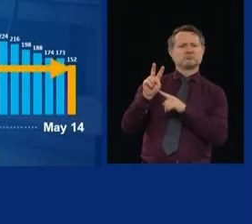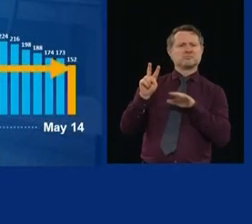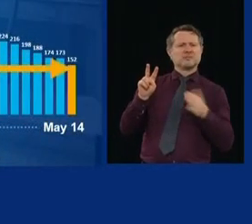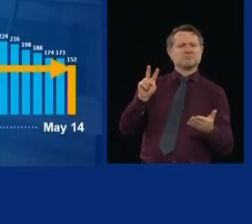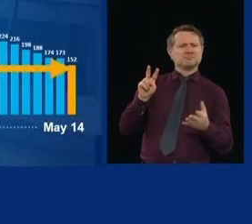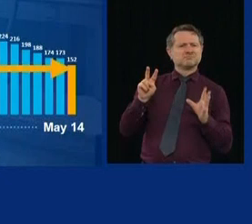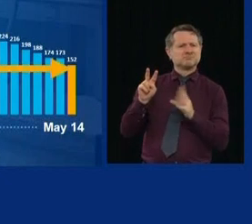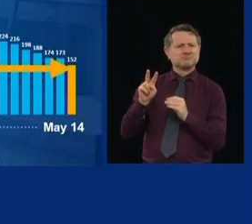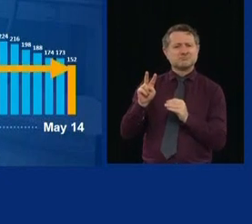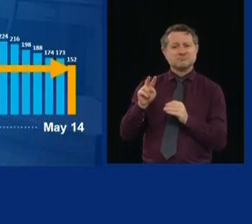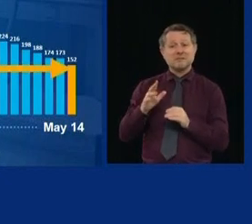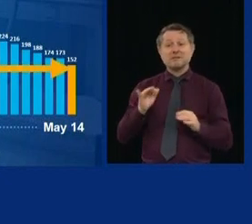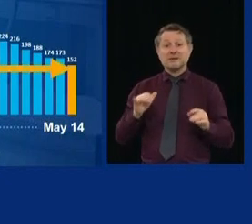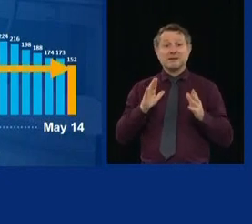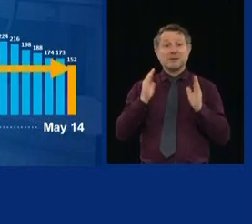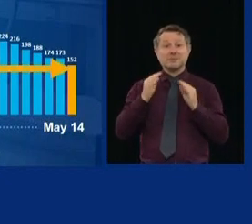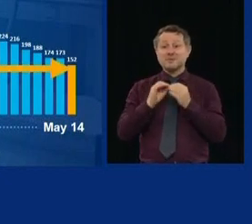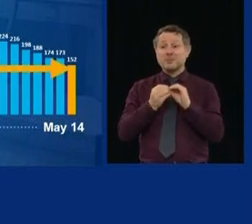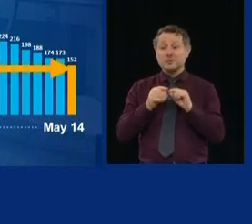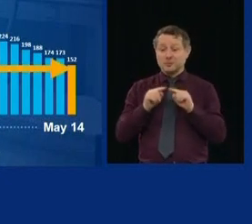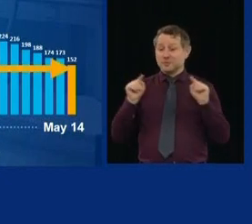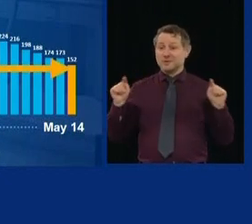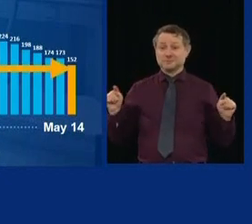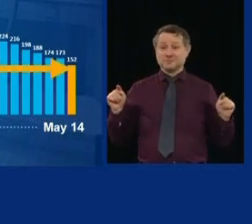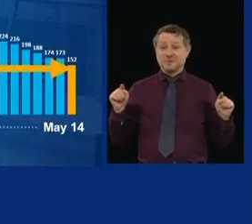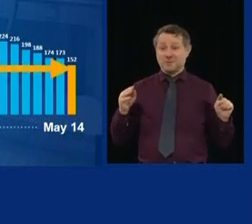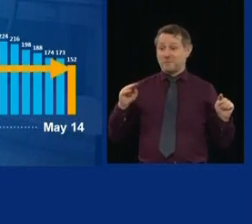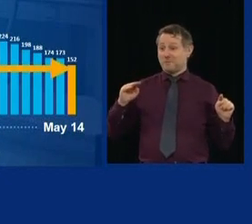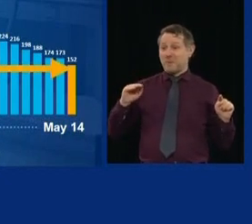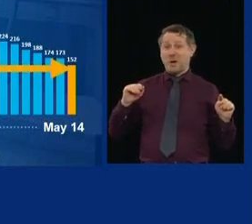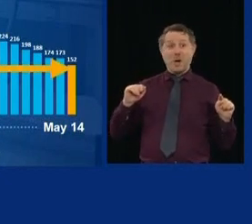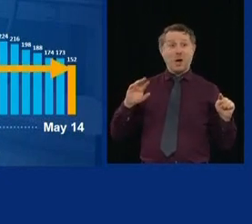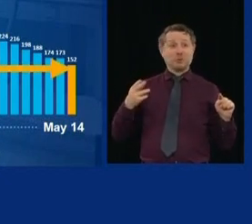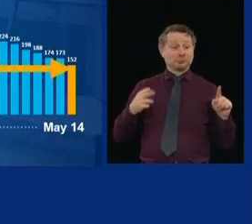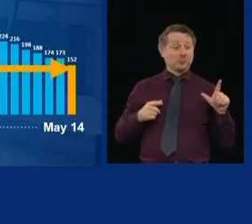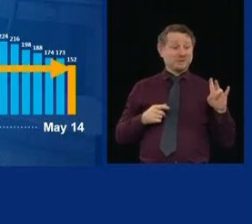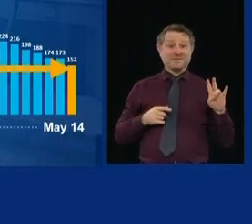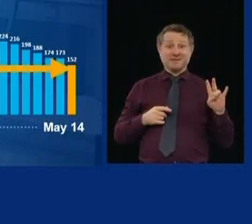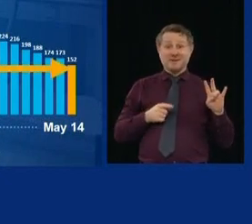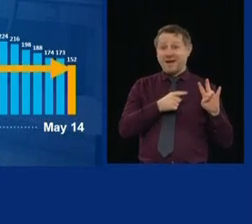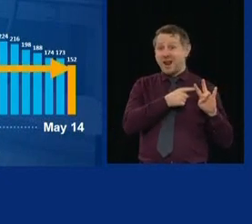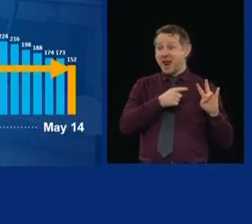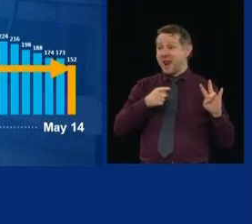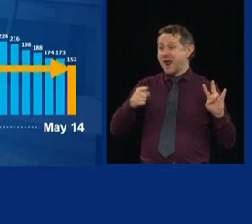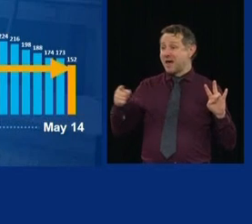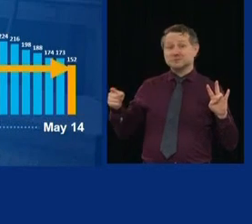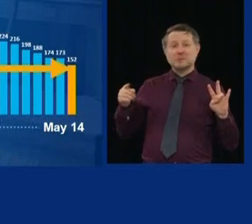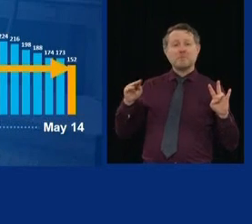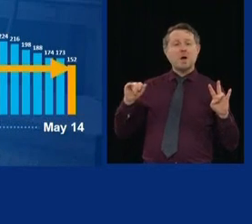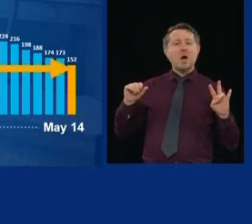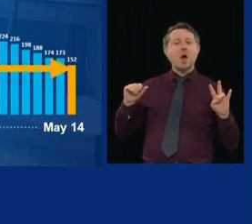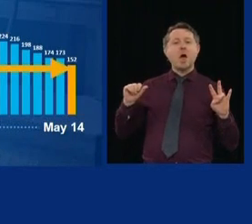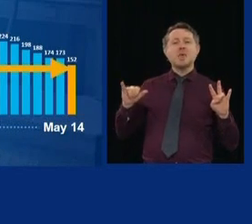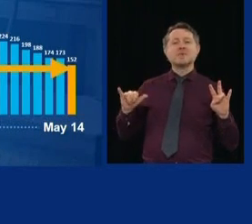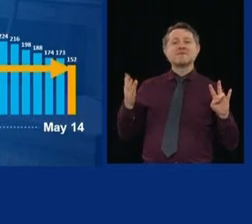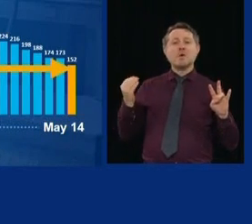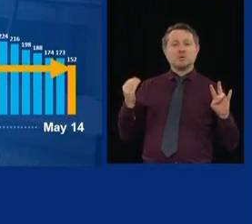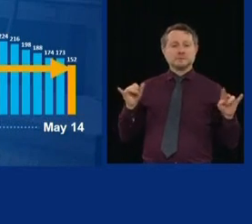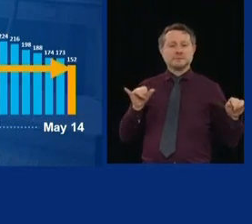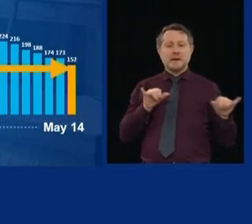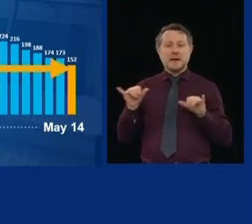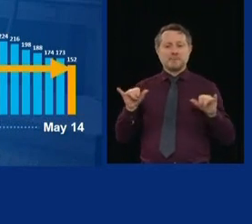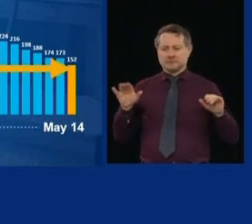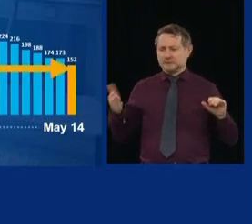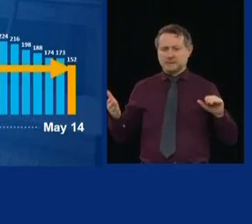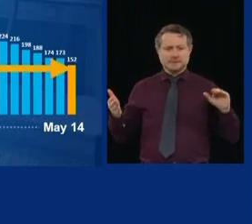are right about where we were when we started this. Number of lives lost. We go right